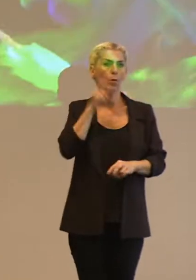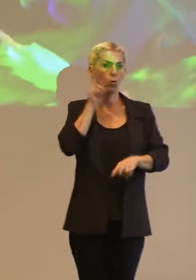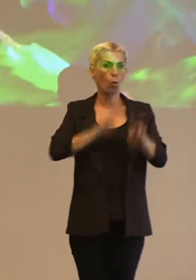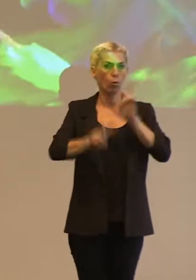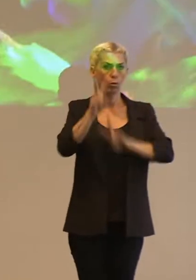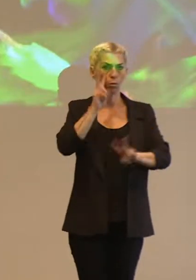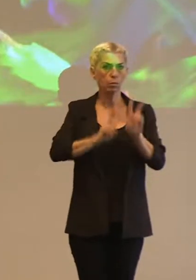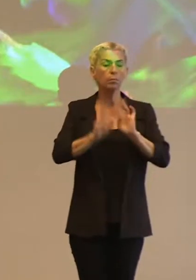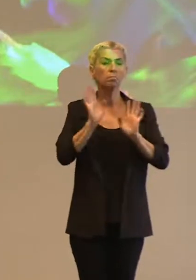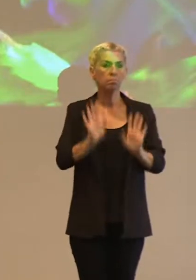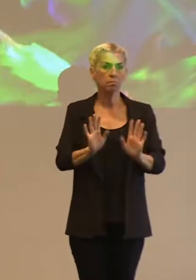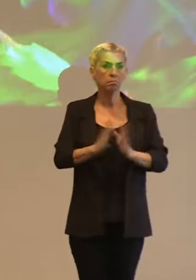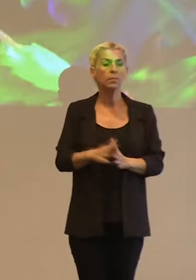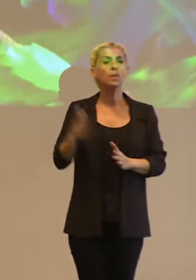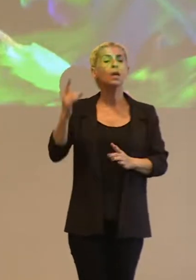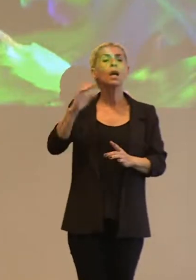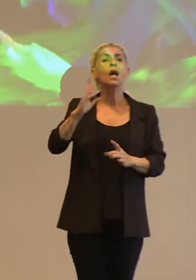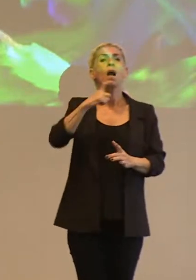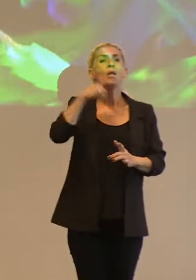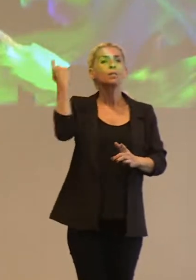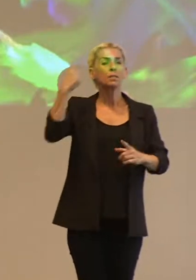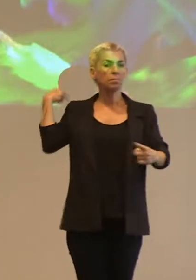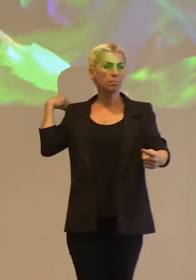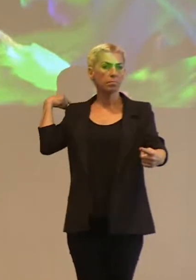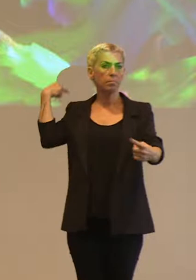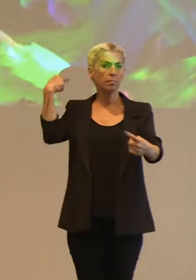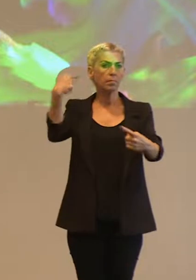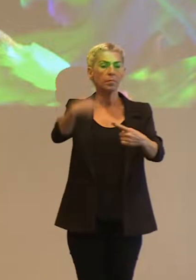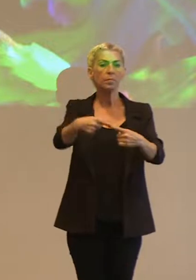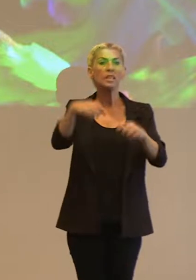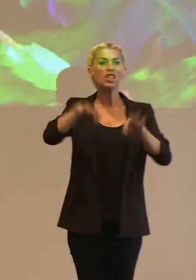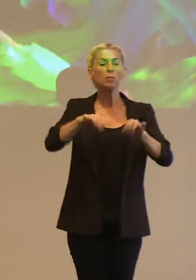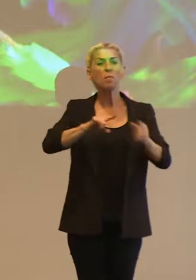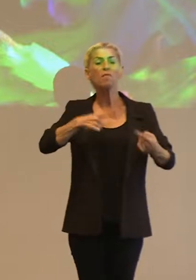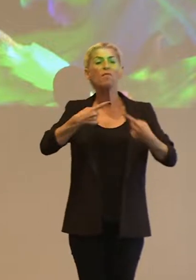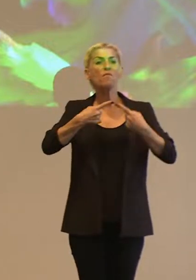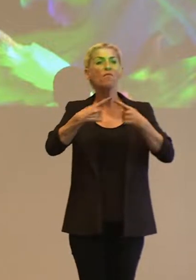away uh in that in that direction